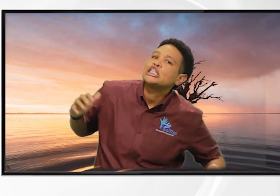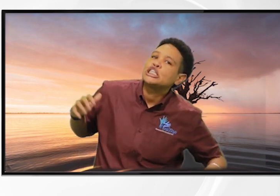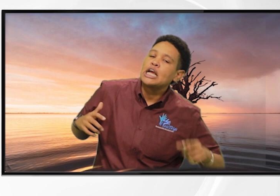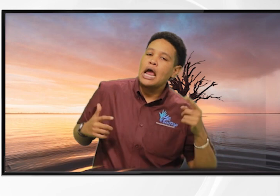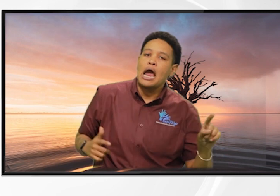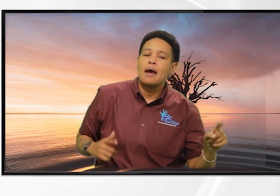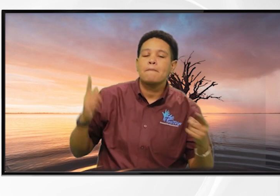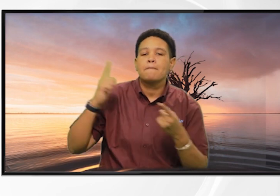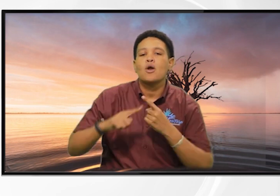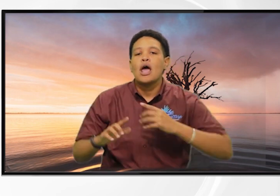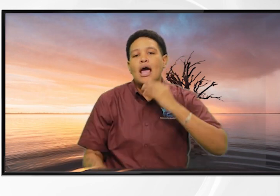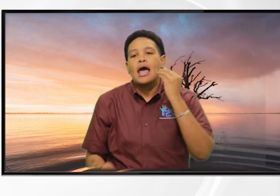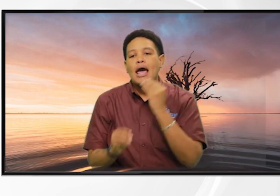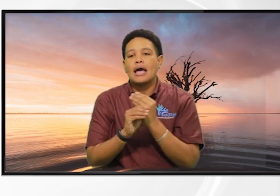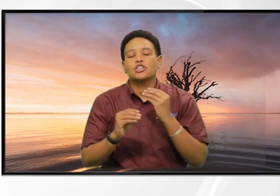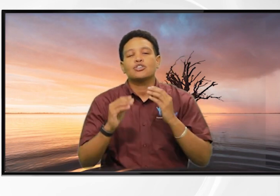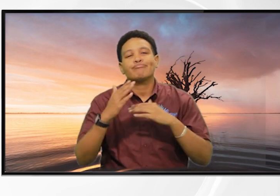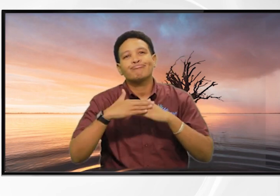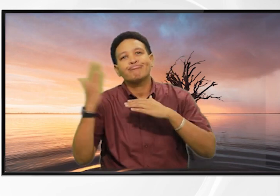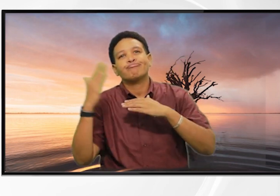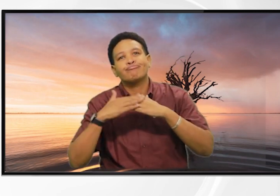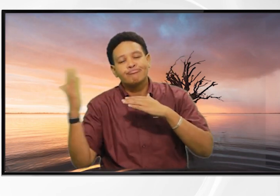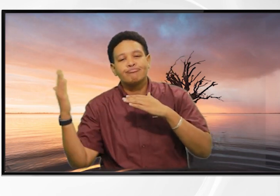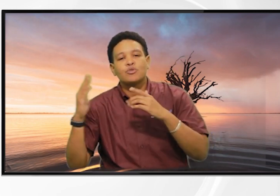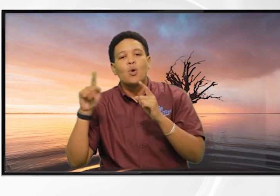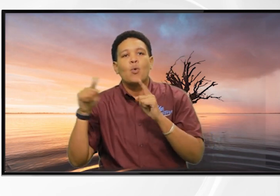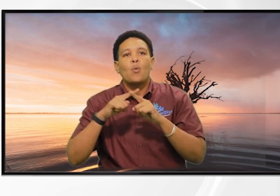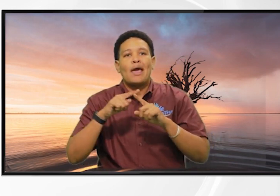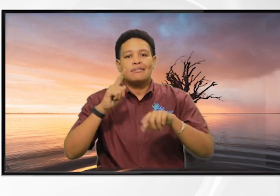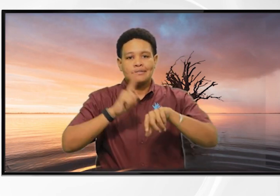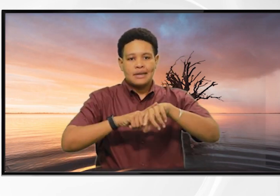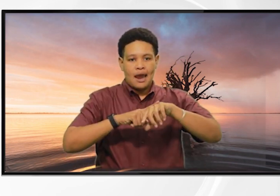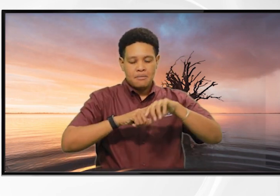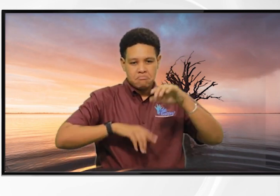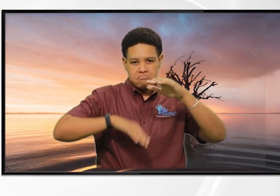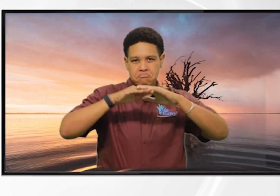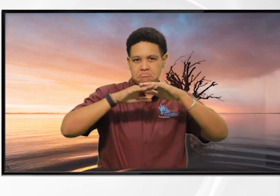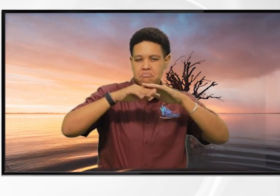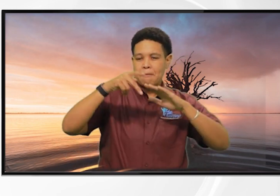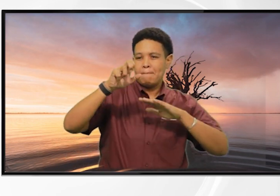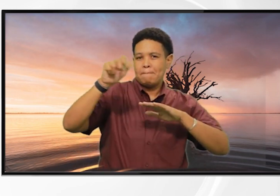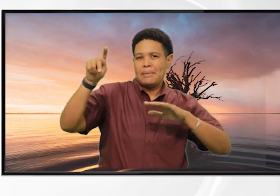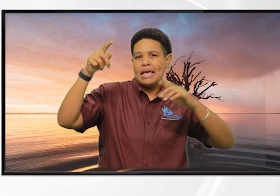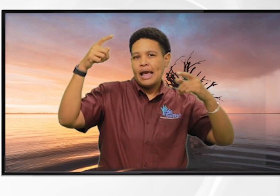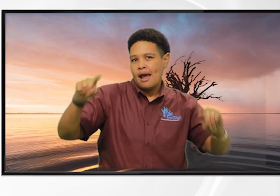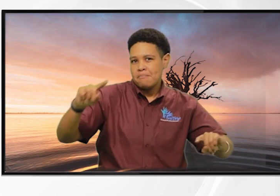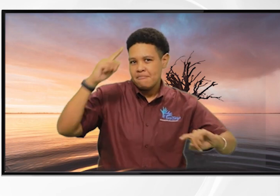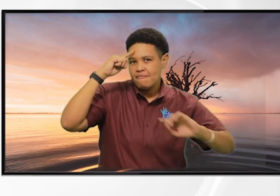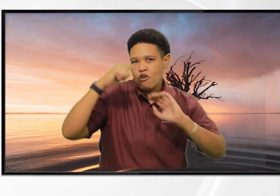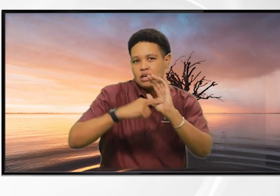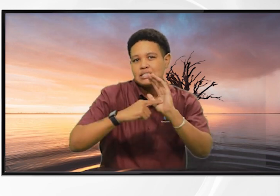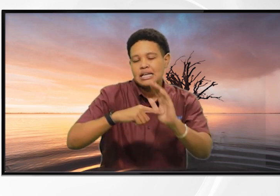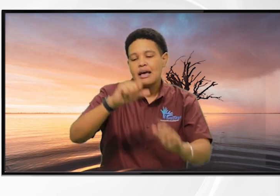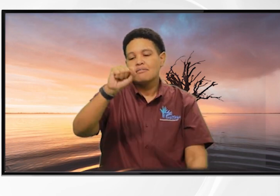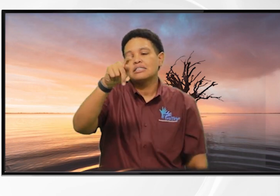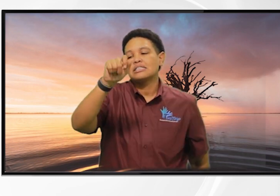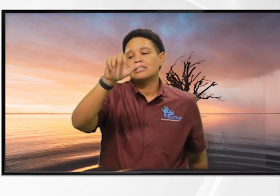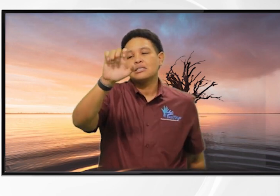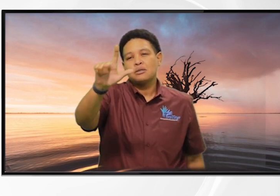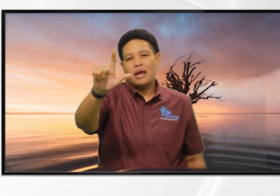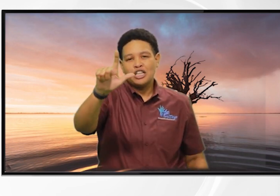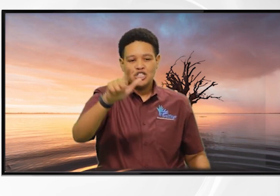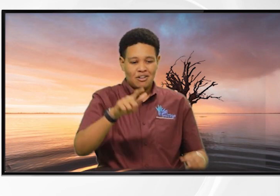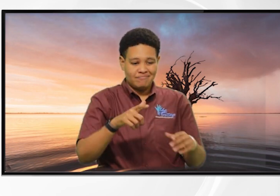rainfall and also in shifts in when the peaks occur. For example, The spatial distribution of